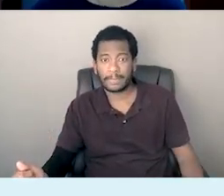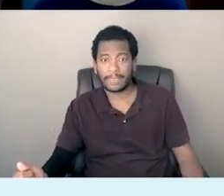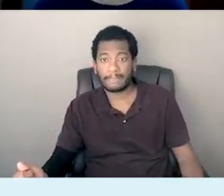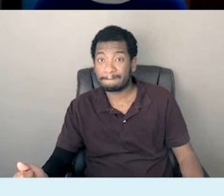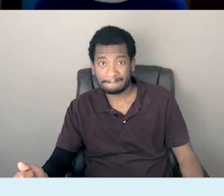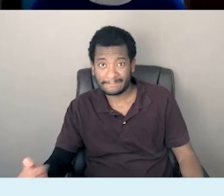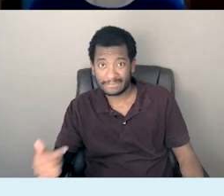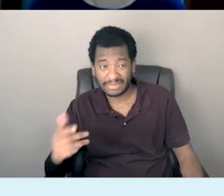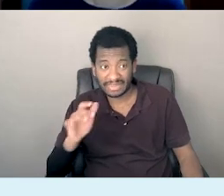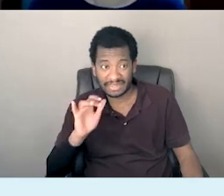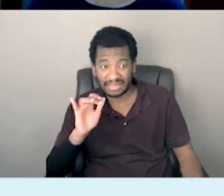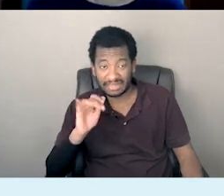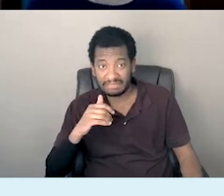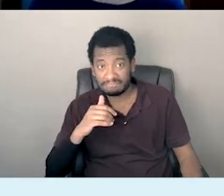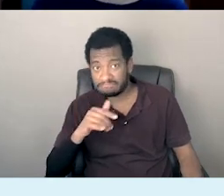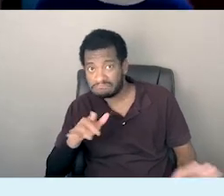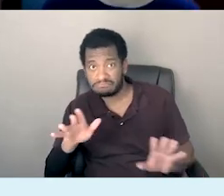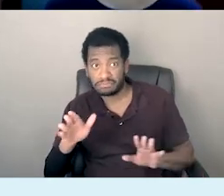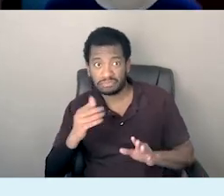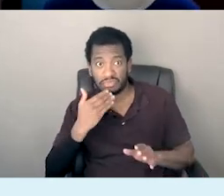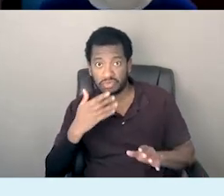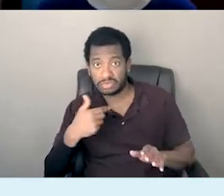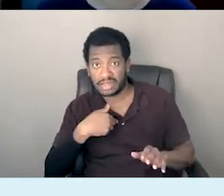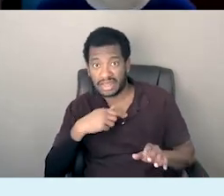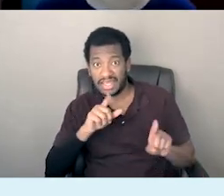Did I answer your question, Joanne?